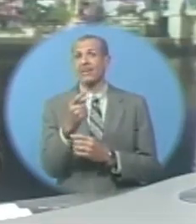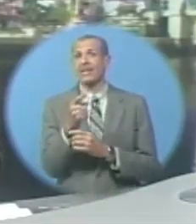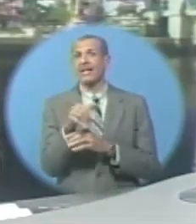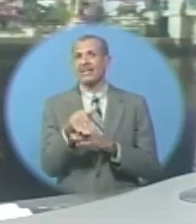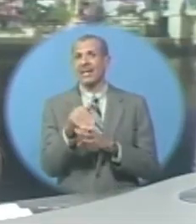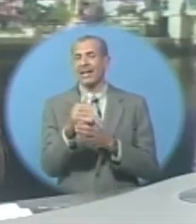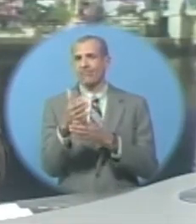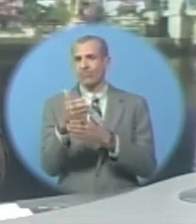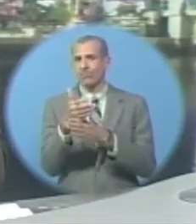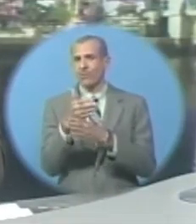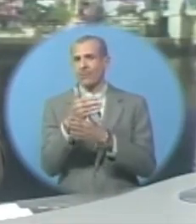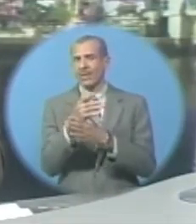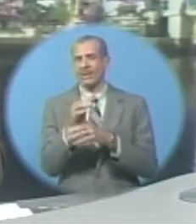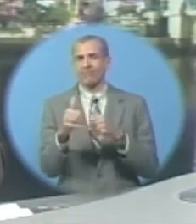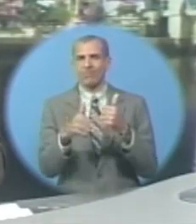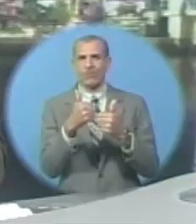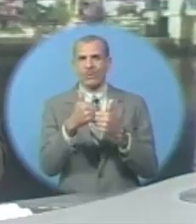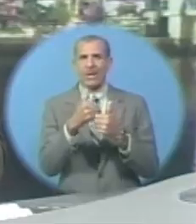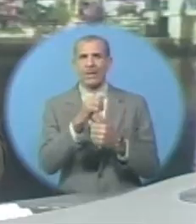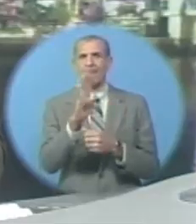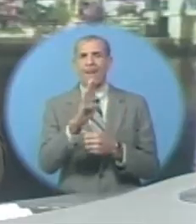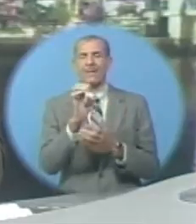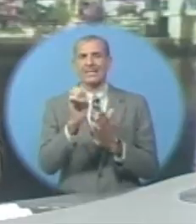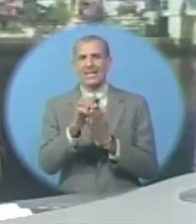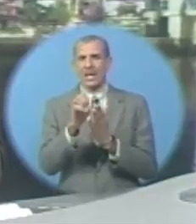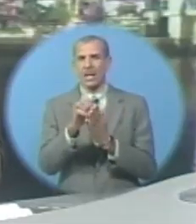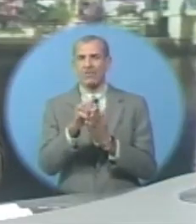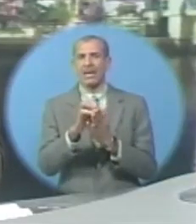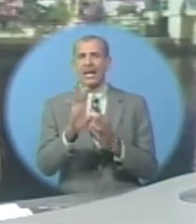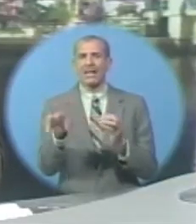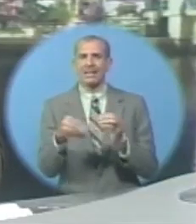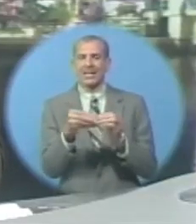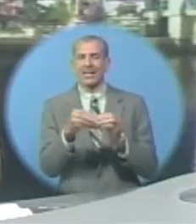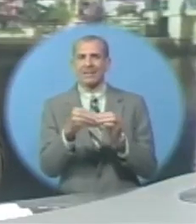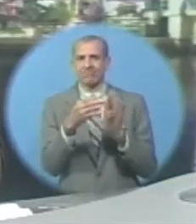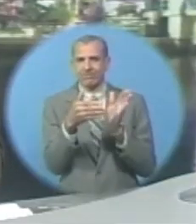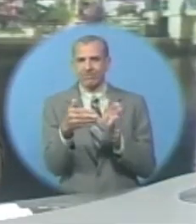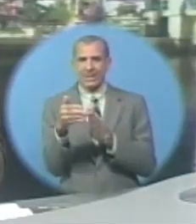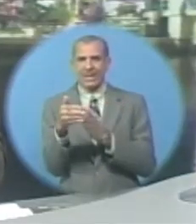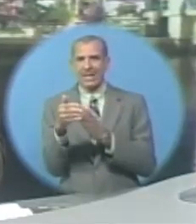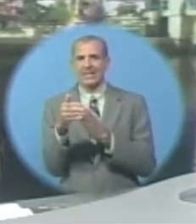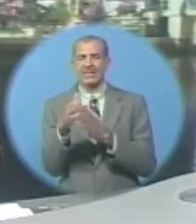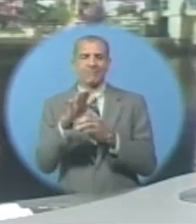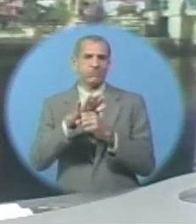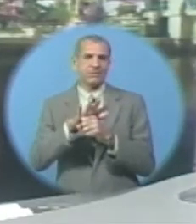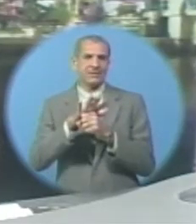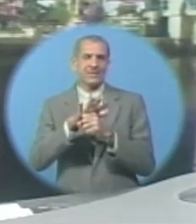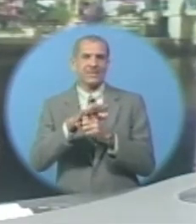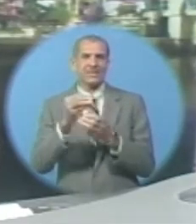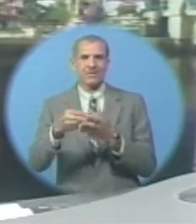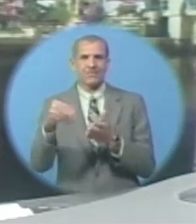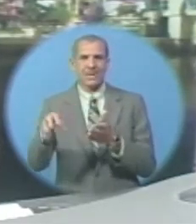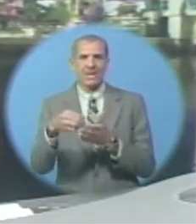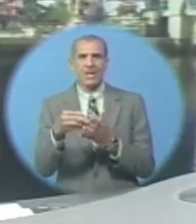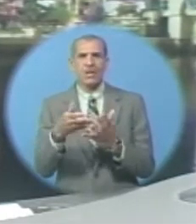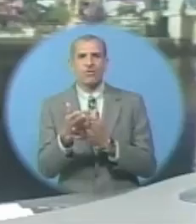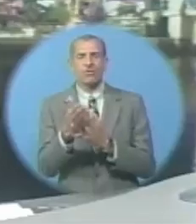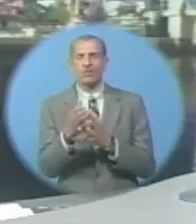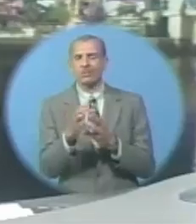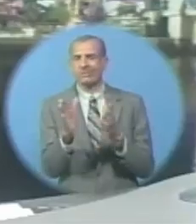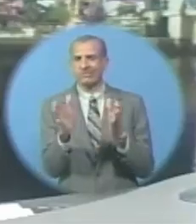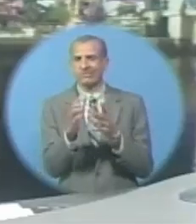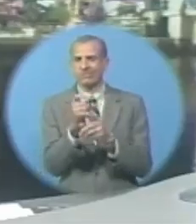slight improvement in the performance of the Barbados economy, additional measures to dampen consumer spending through tighter